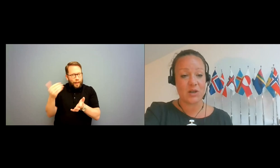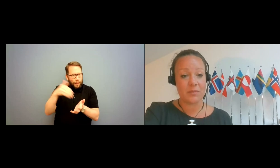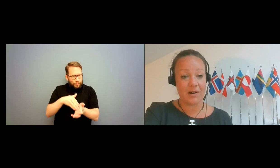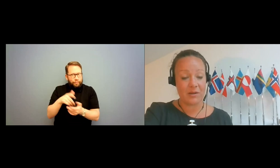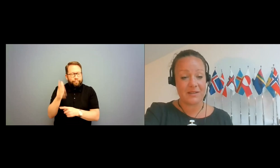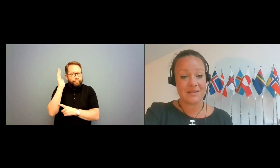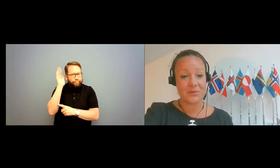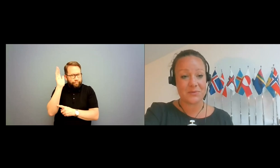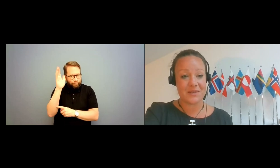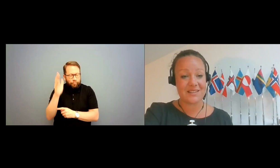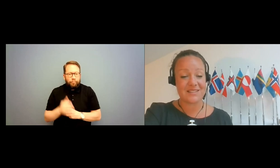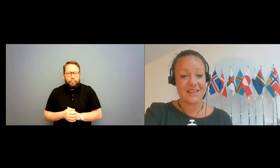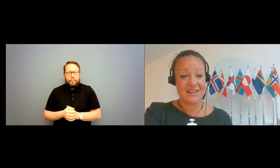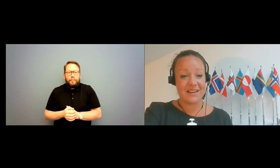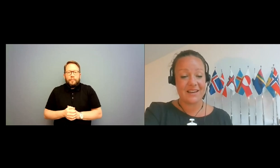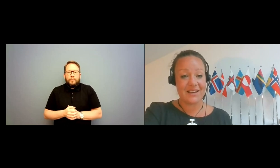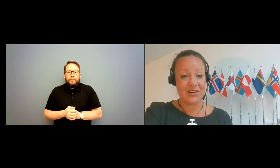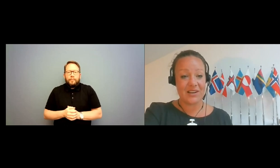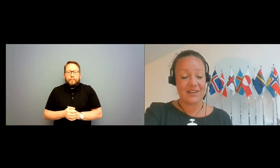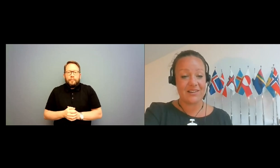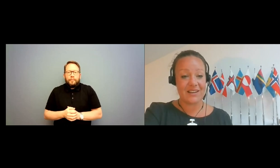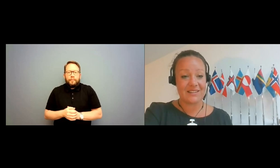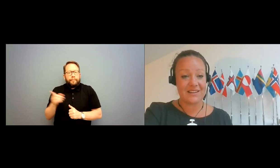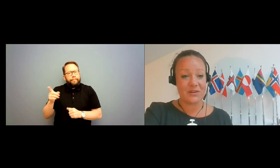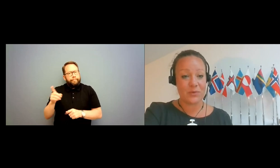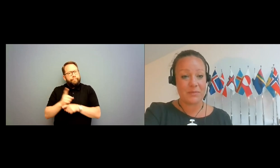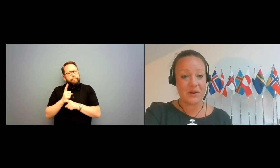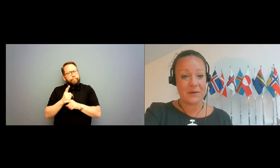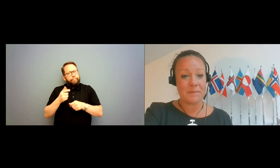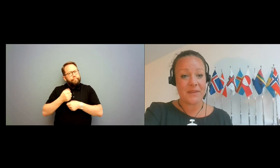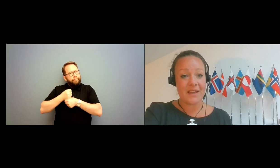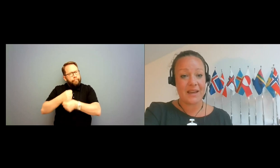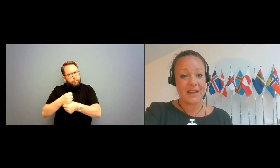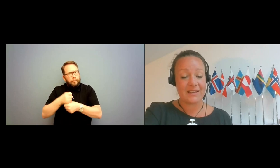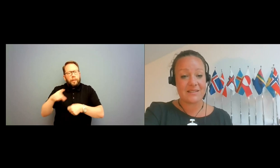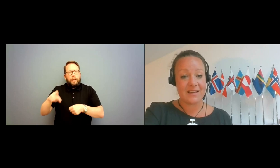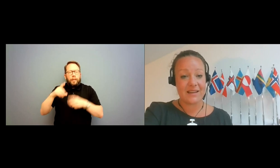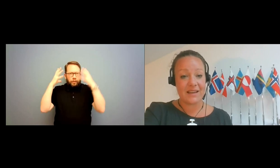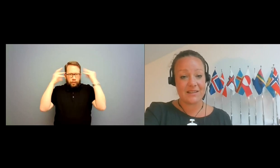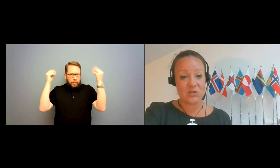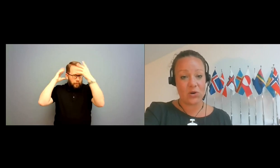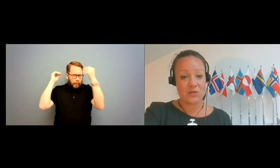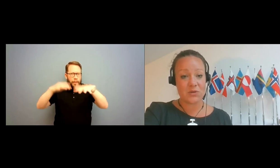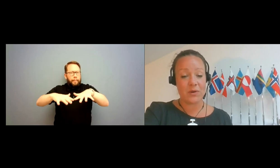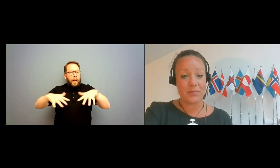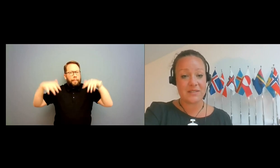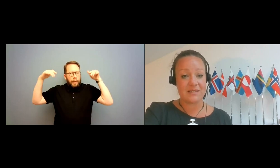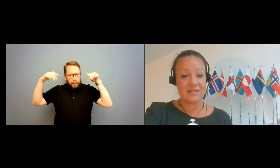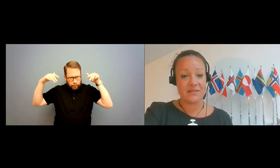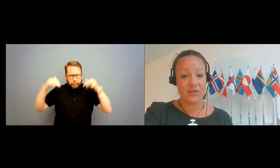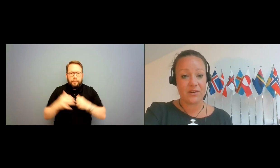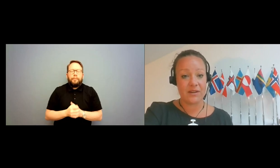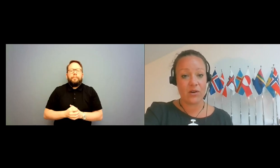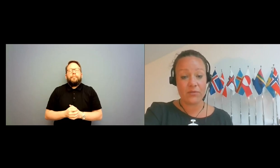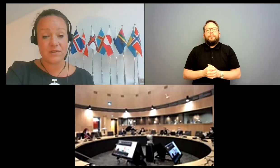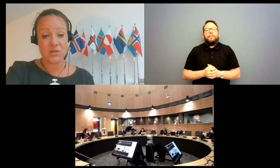the Sami Parliament. He was with us earlier in the webinar. And Janne is also a